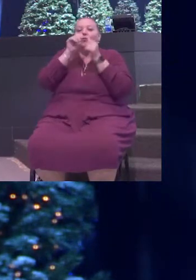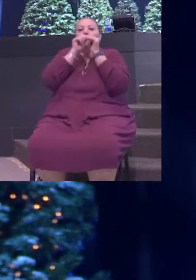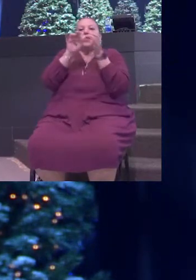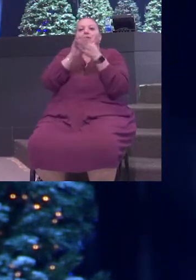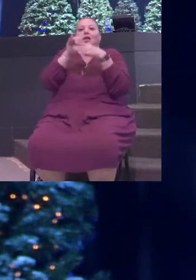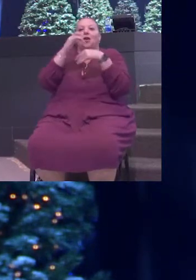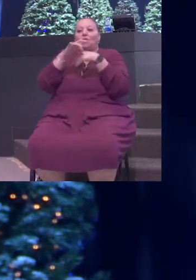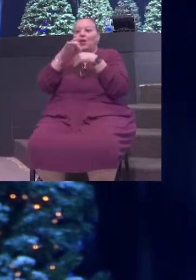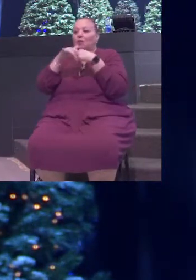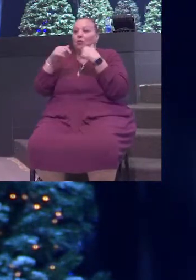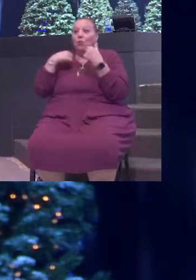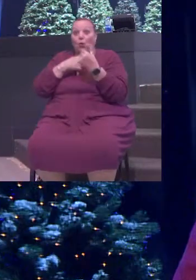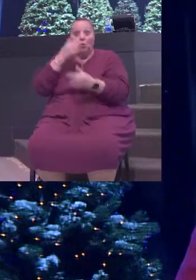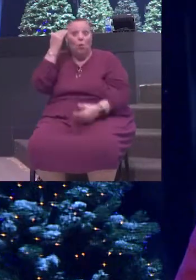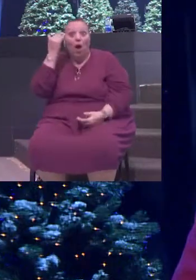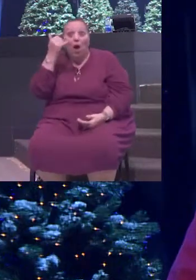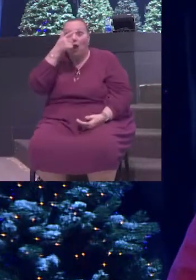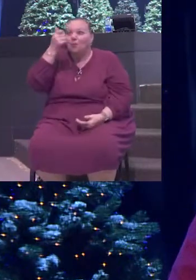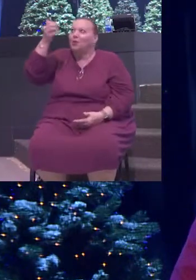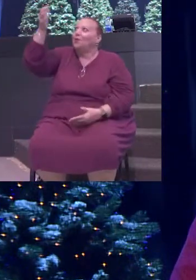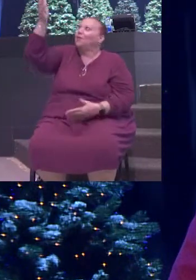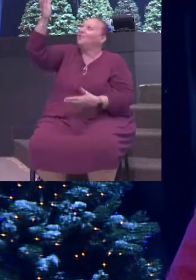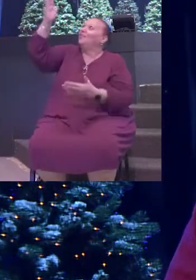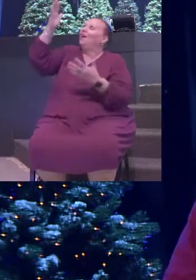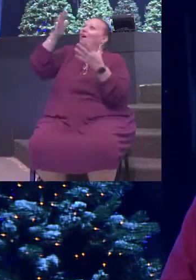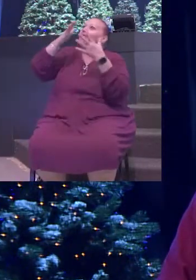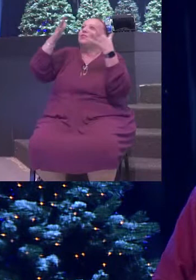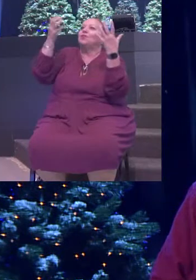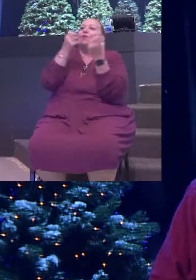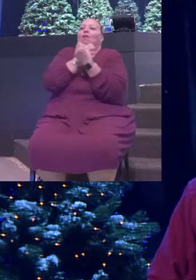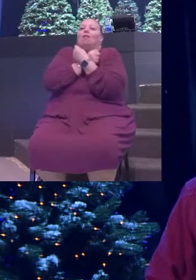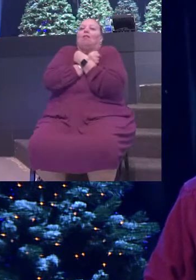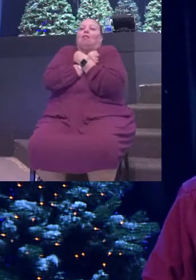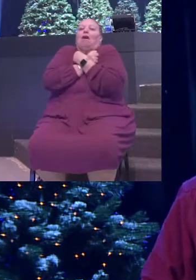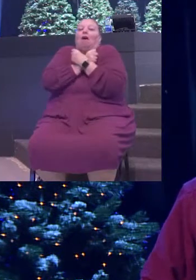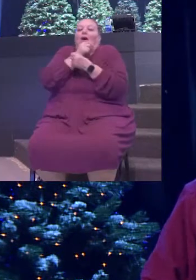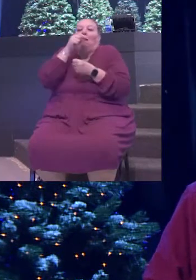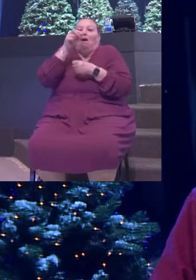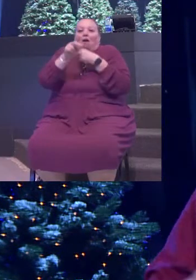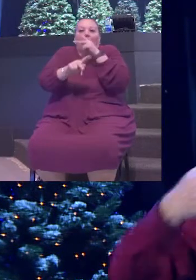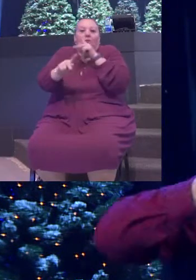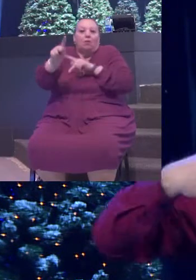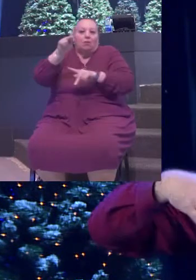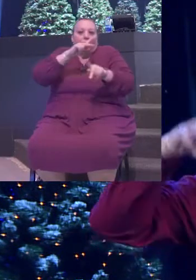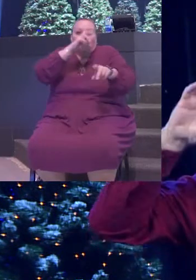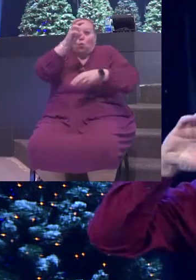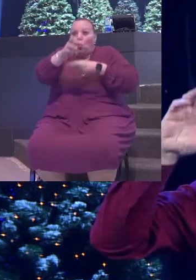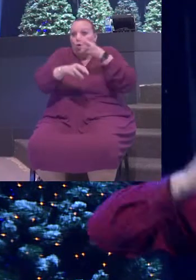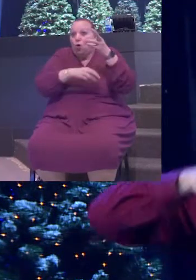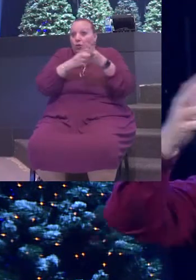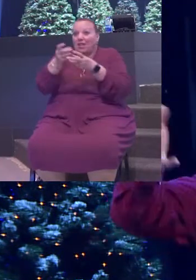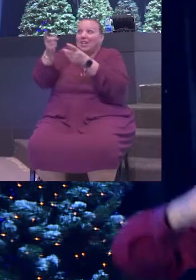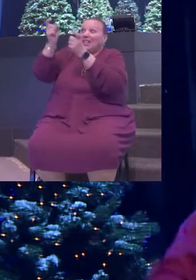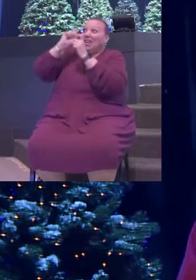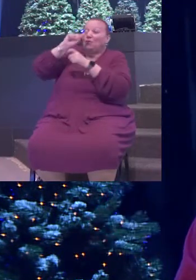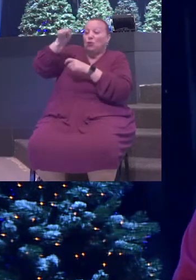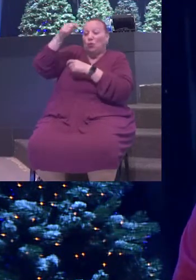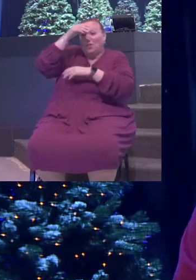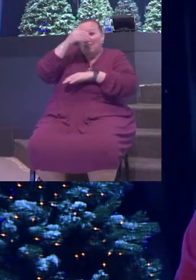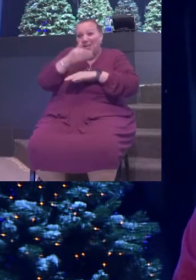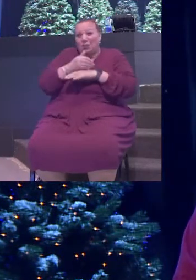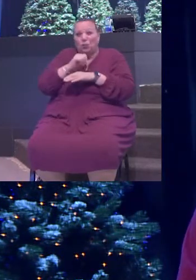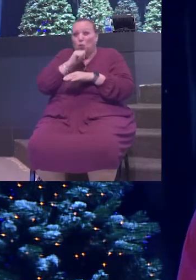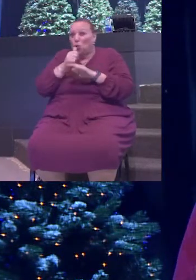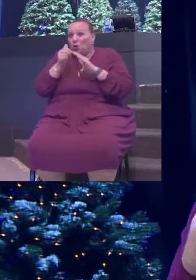are available to us only because God so loved this world that he gave his one and only son, that whoever believes in him shall not perish but